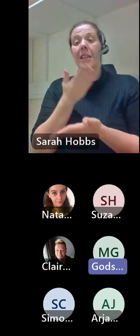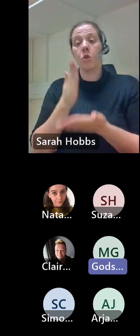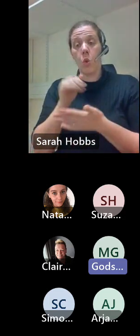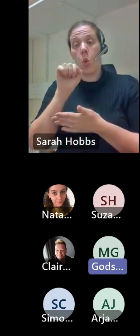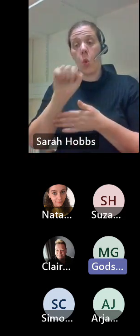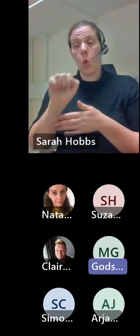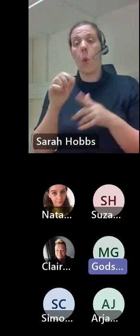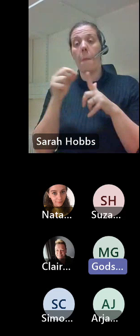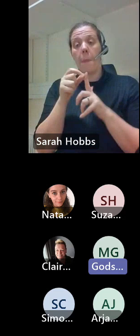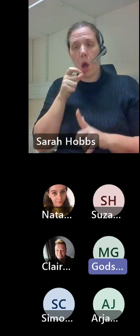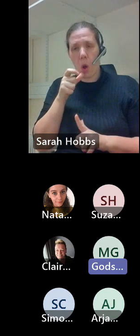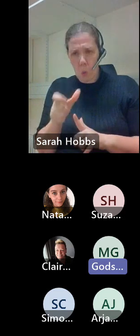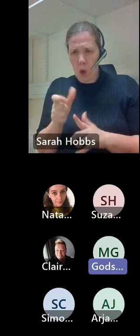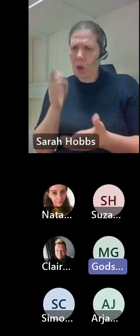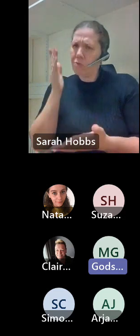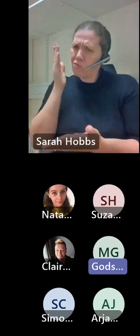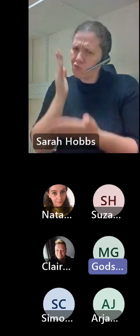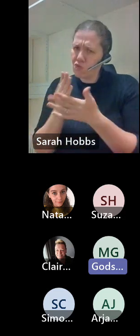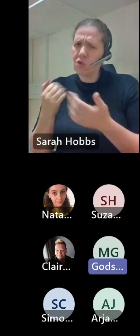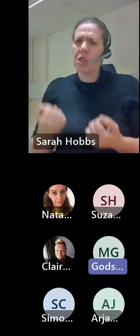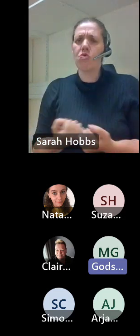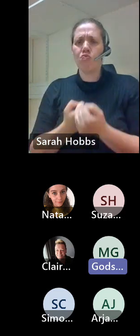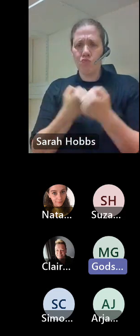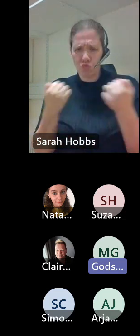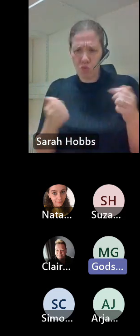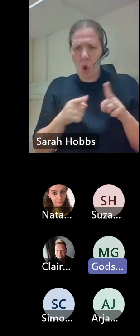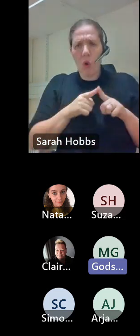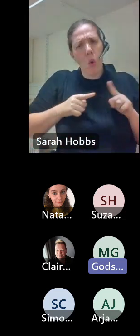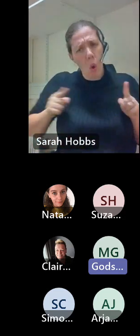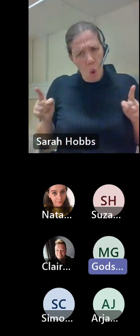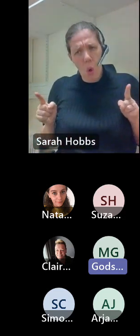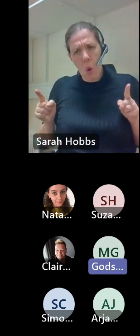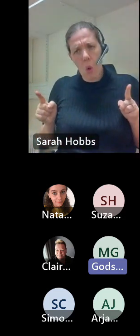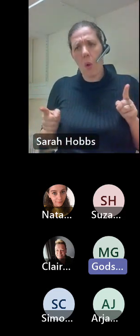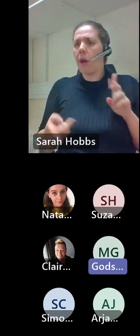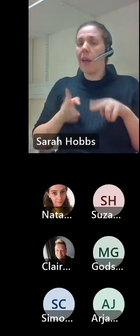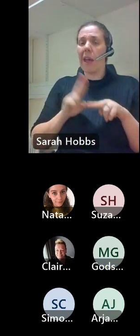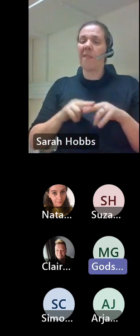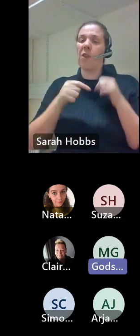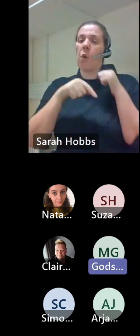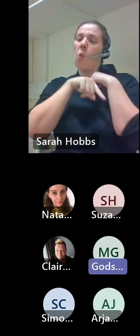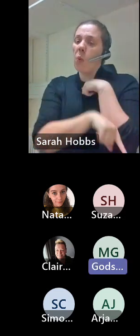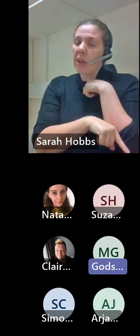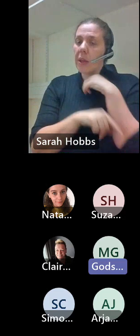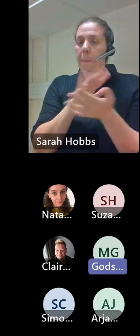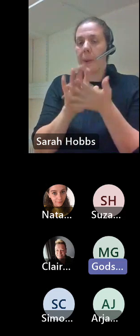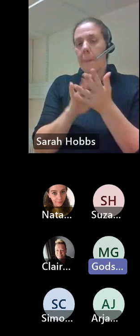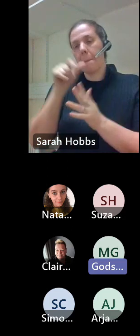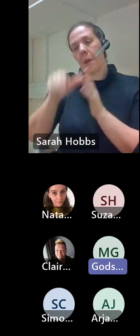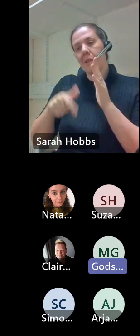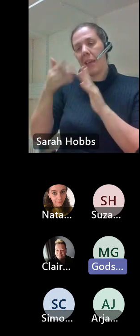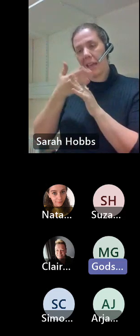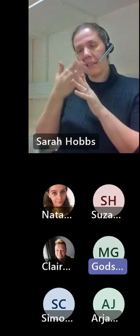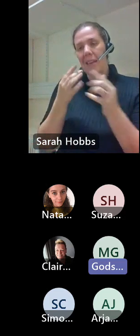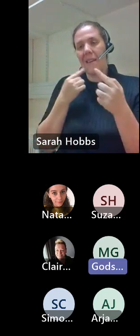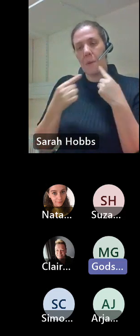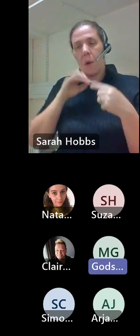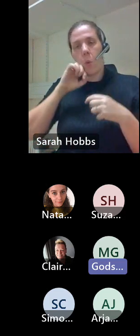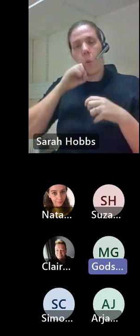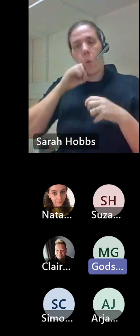email account is really secure, because obviously if it's not and someone gains access, then clearly that information is going to be